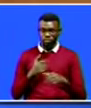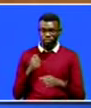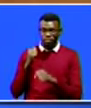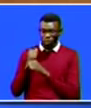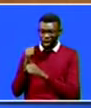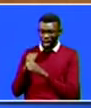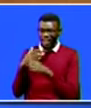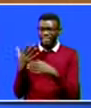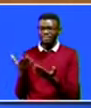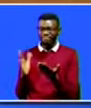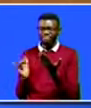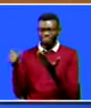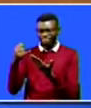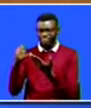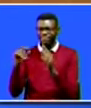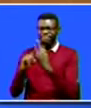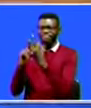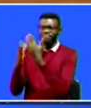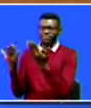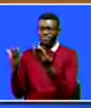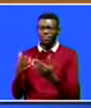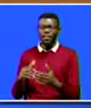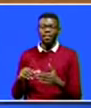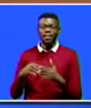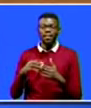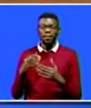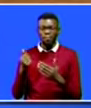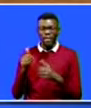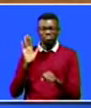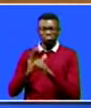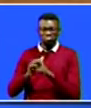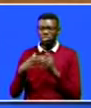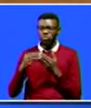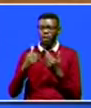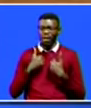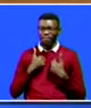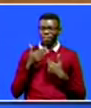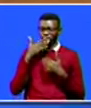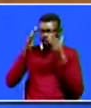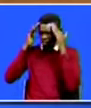a multi-billion dollar industry. So they need to pay attention on that.